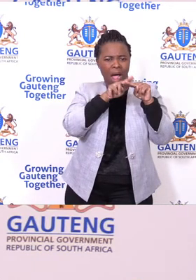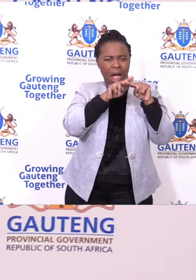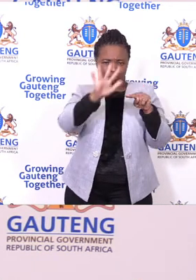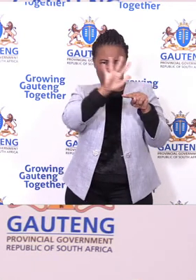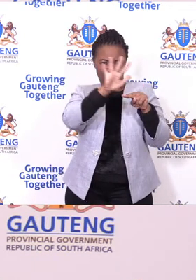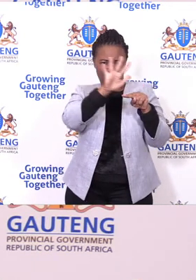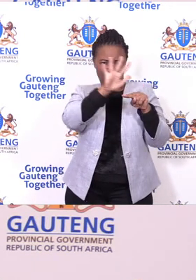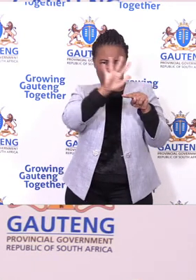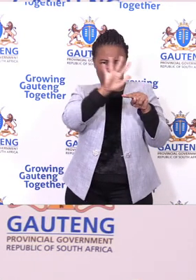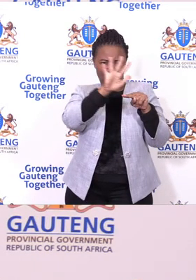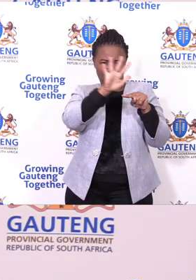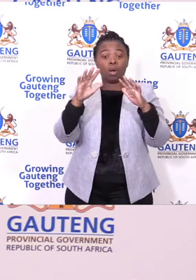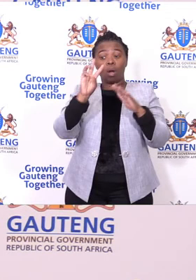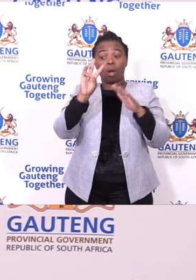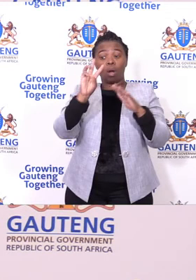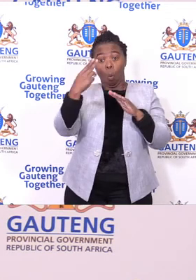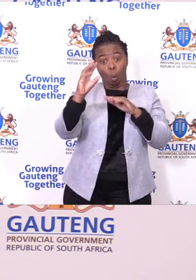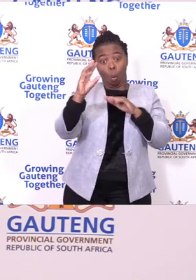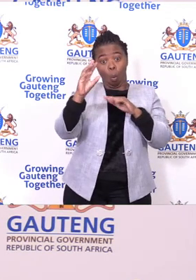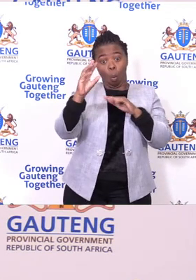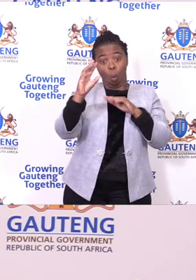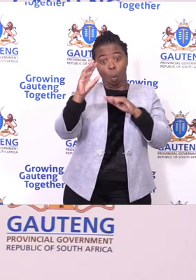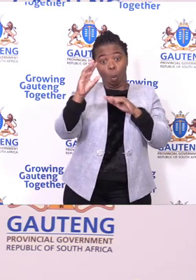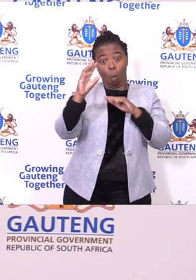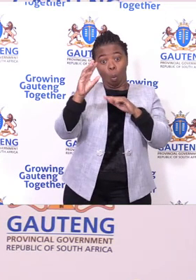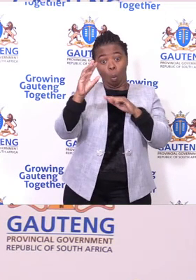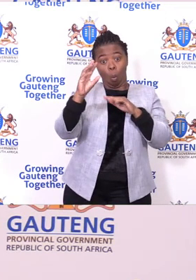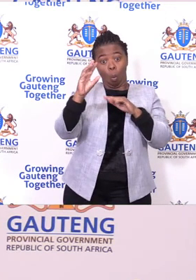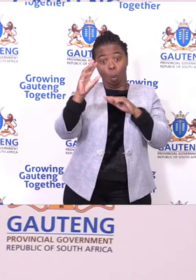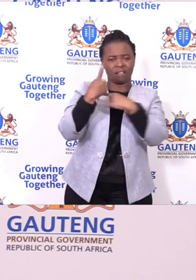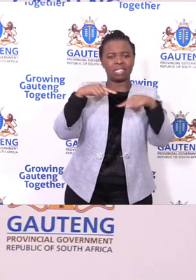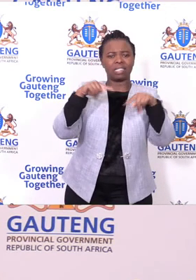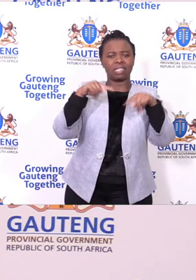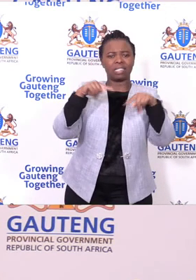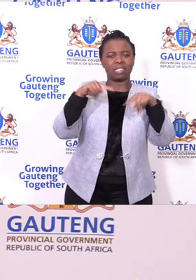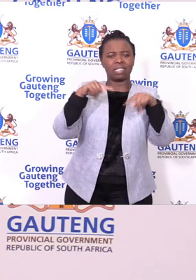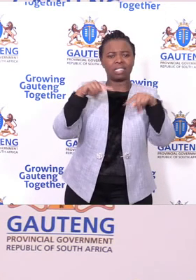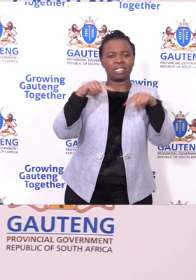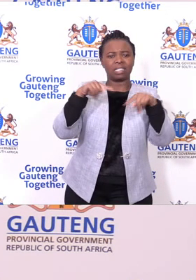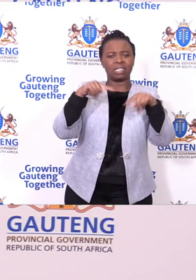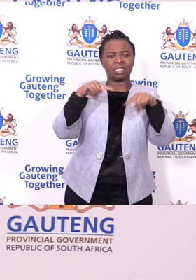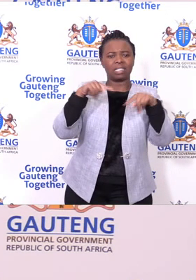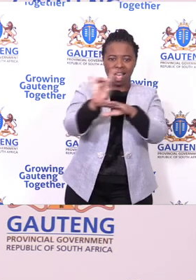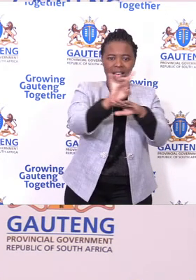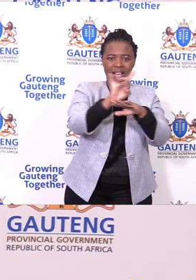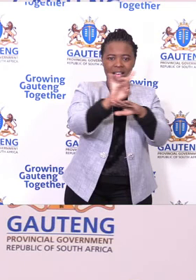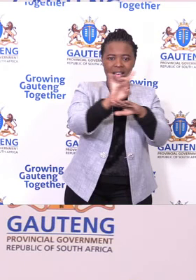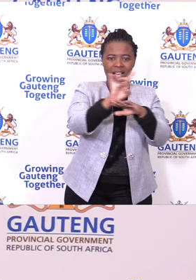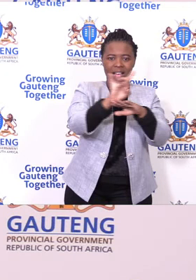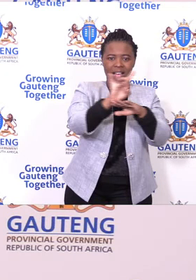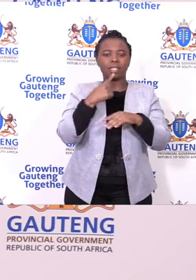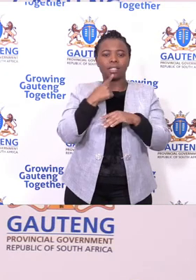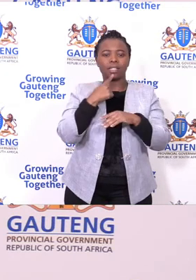the World Health Organization then advised us and advised the whole world to do is to also take some form